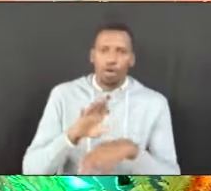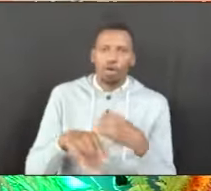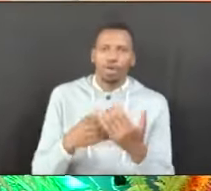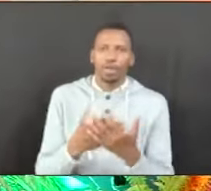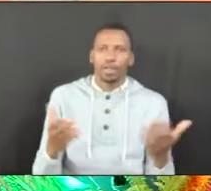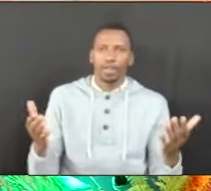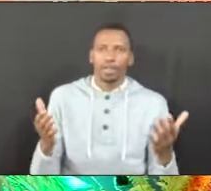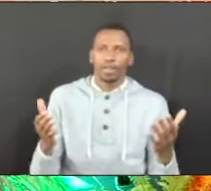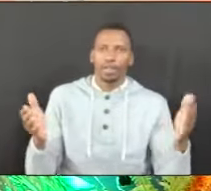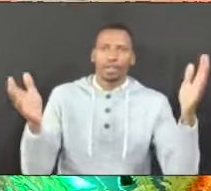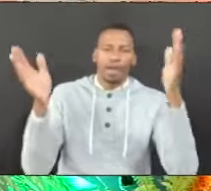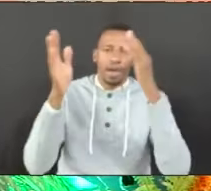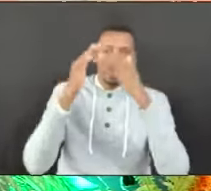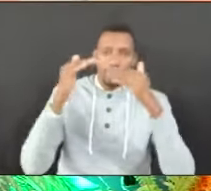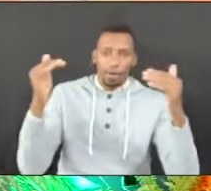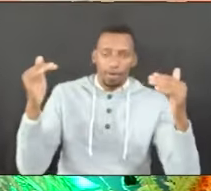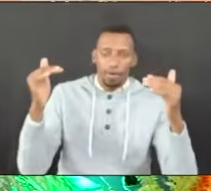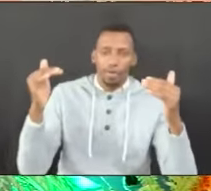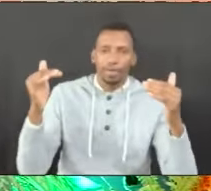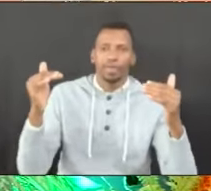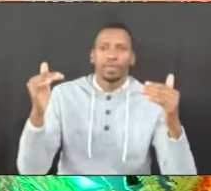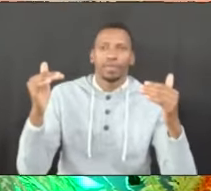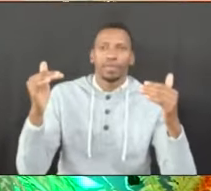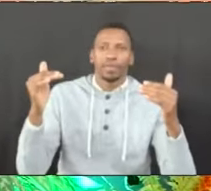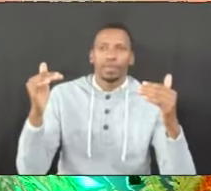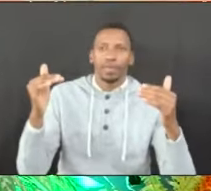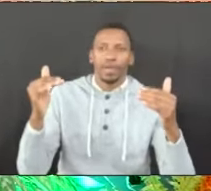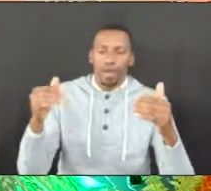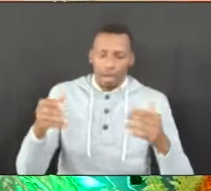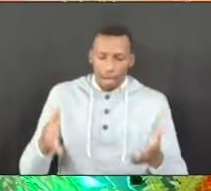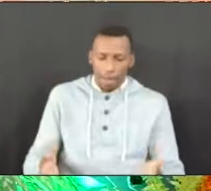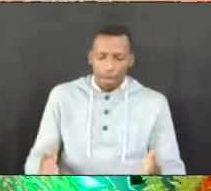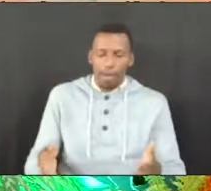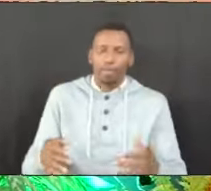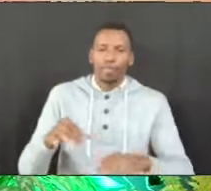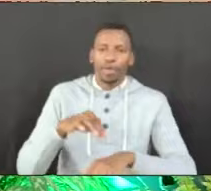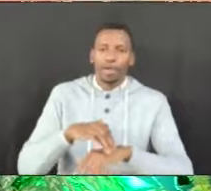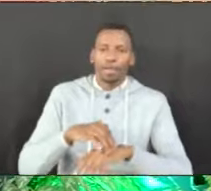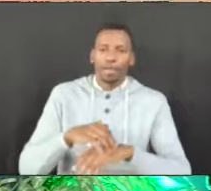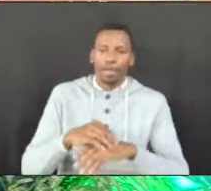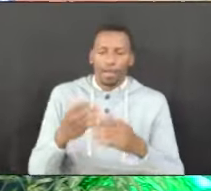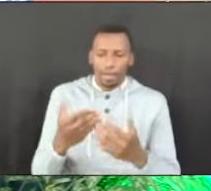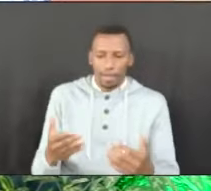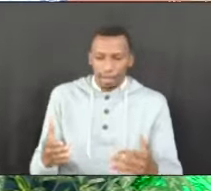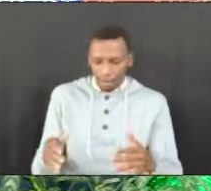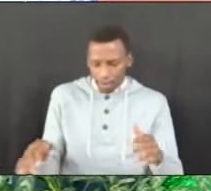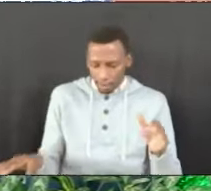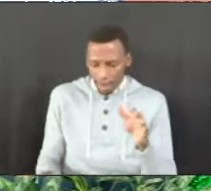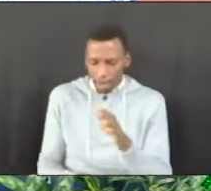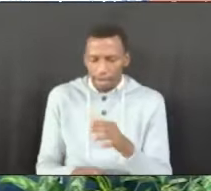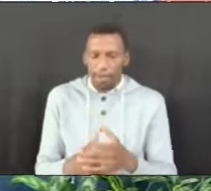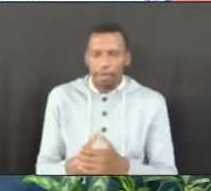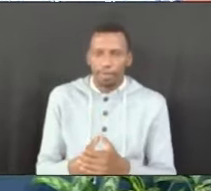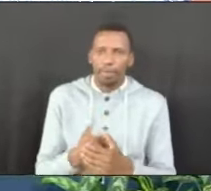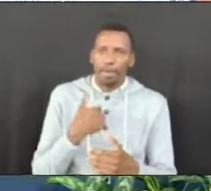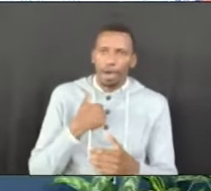of things on the earth, and things beneath the earth. There's a relationship between Revelation 5 and Philippians chapter